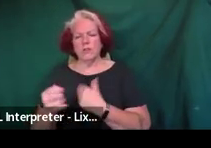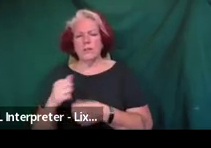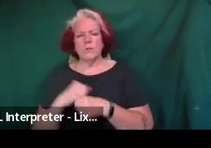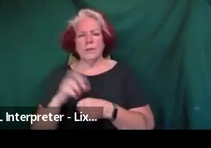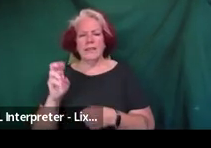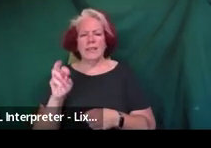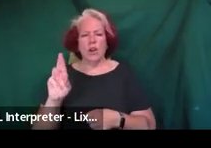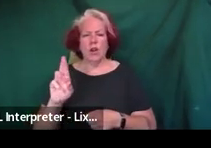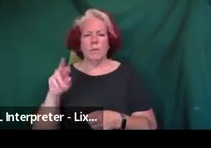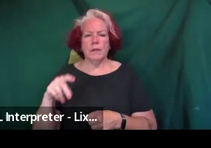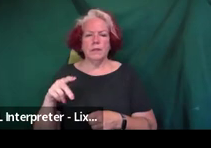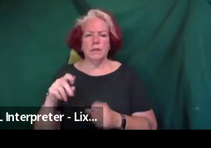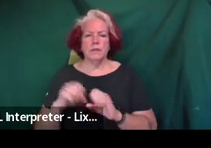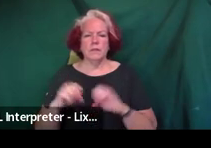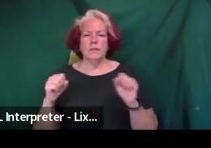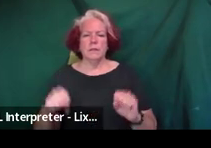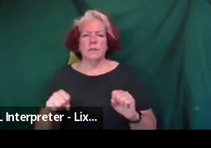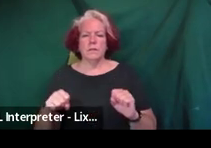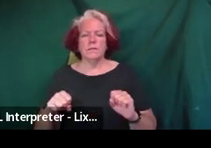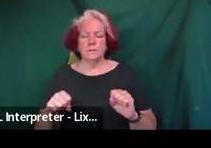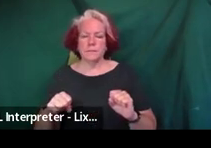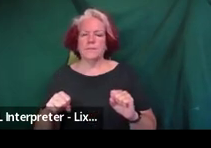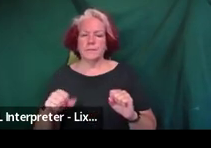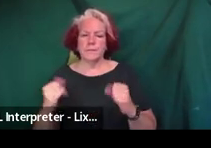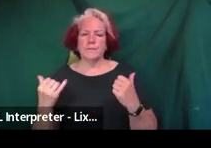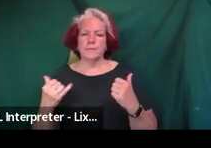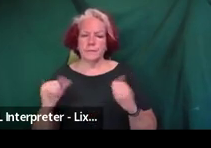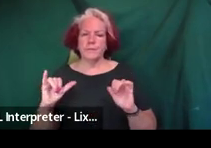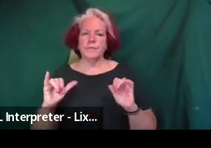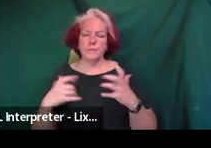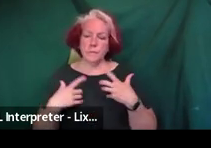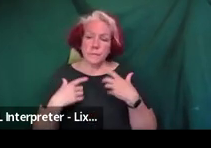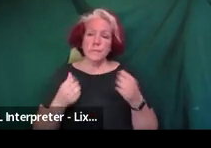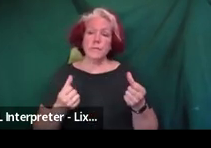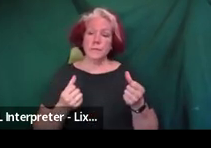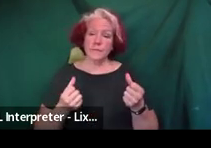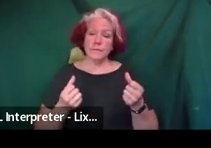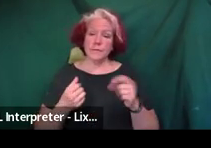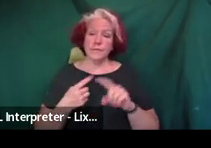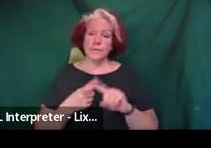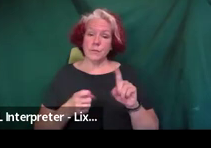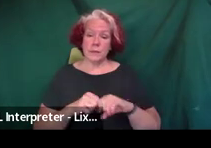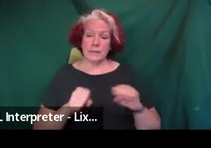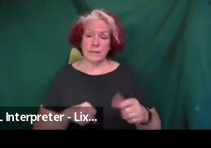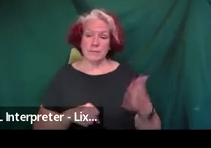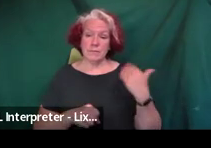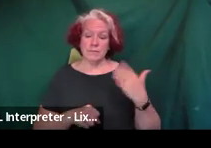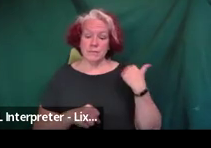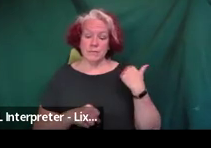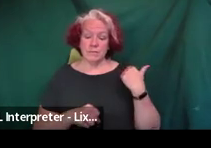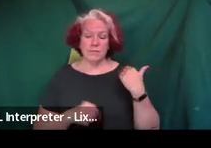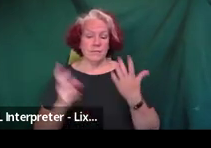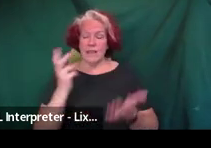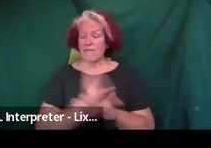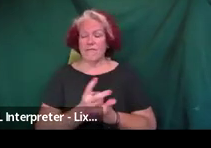system, certainly we are still recovering and healing from a system that ultimately